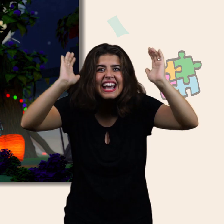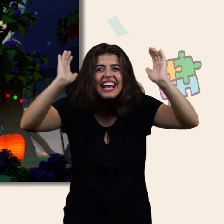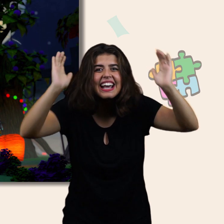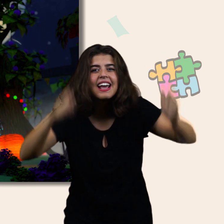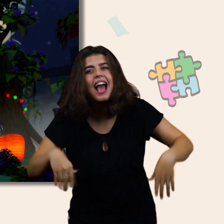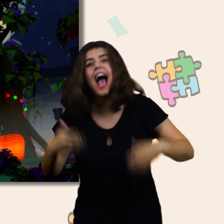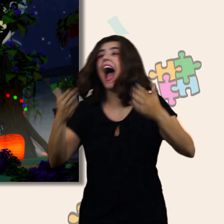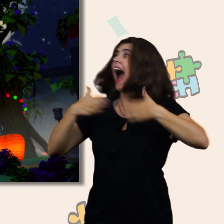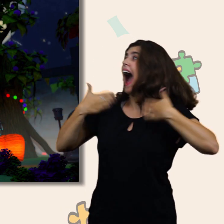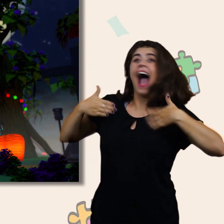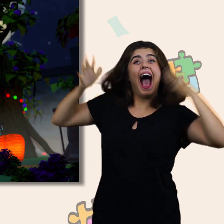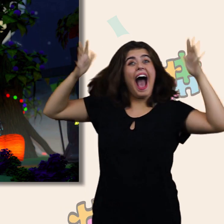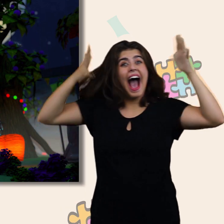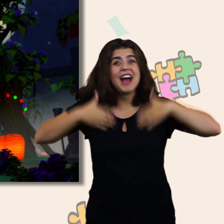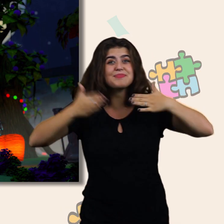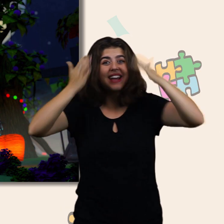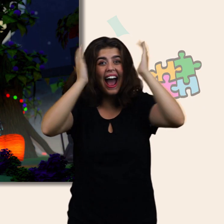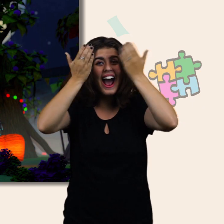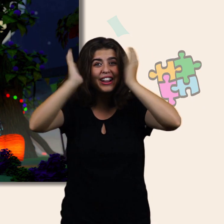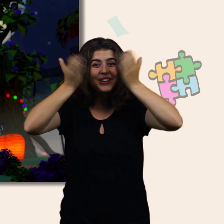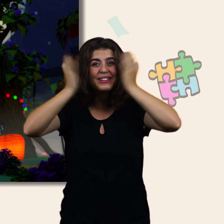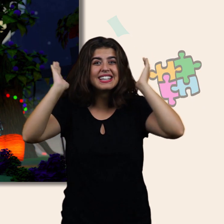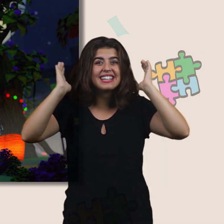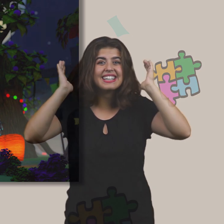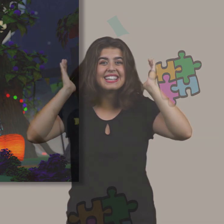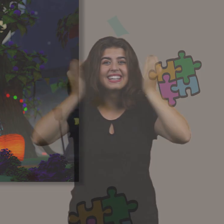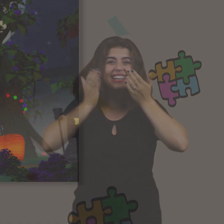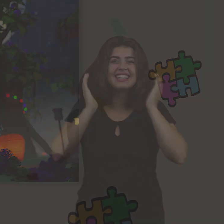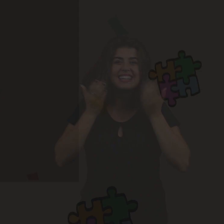Happy Halloween! Yay! Happy Halloween!